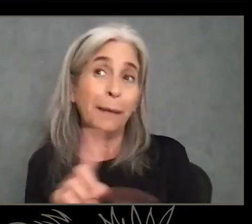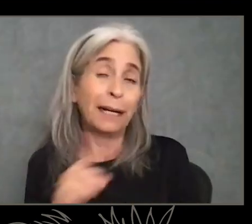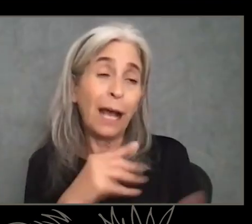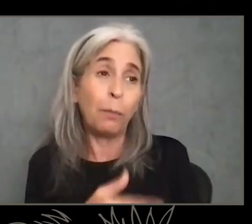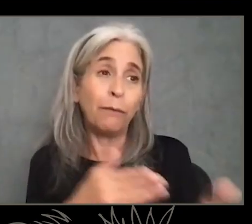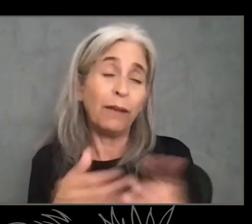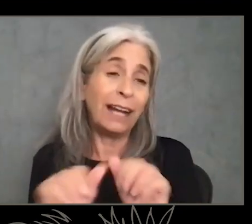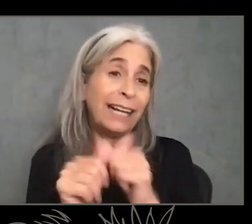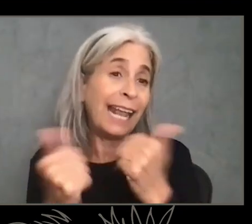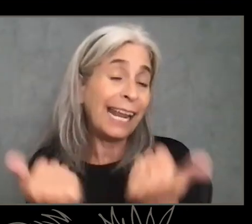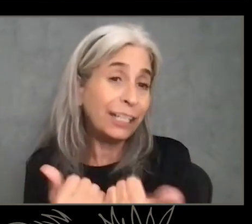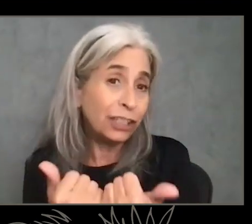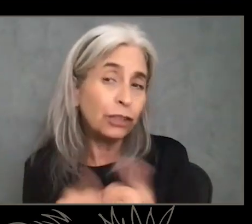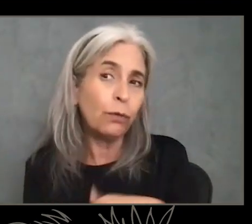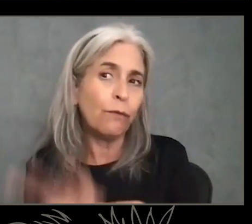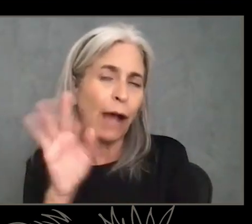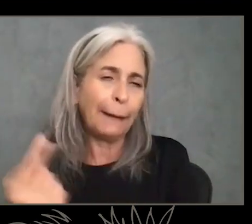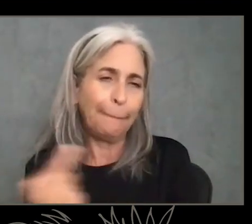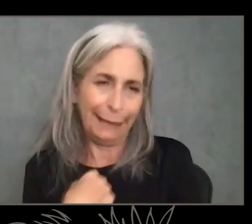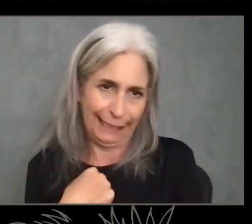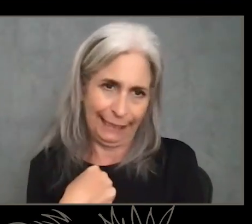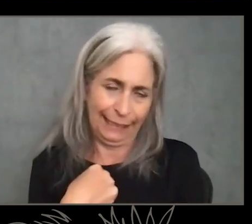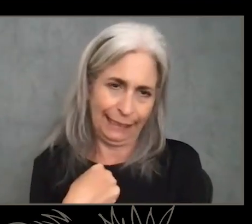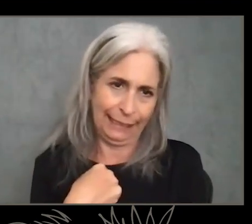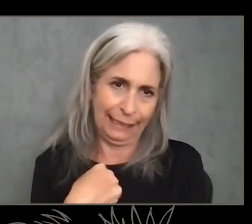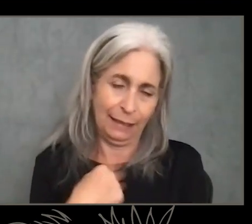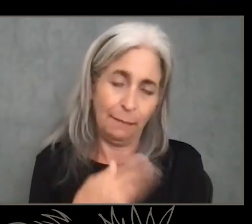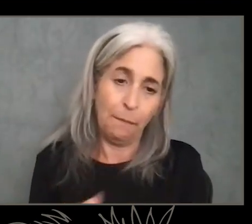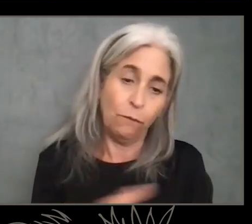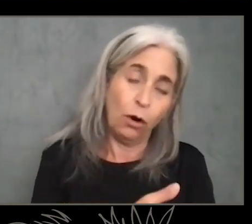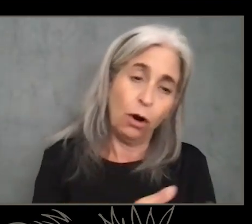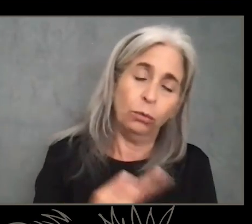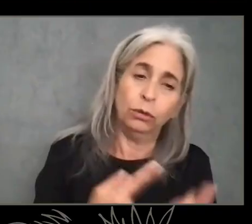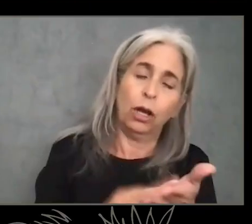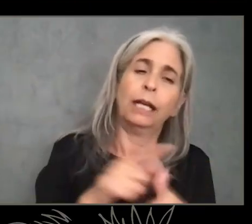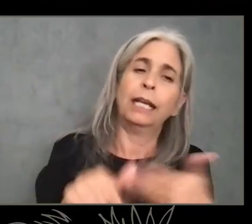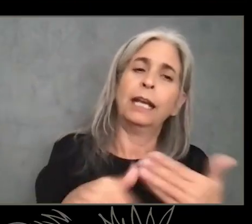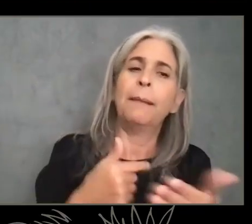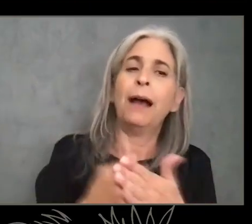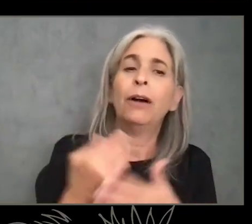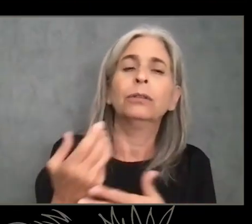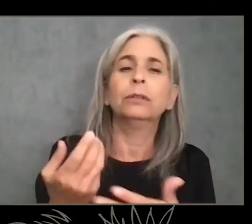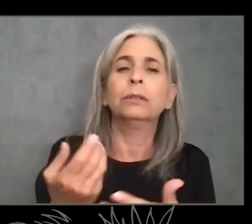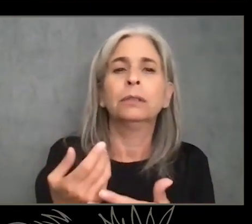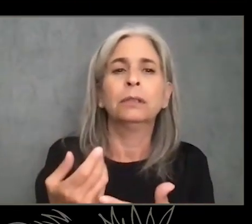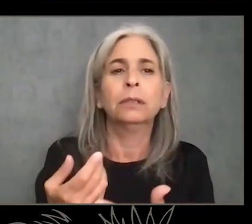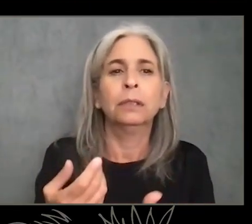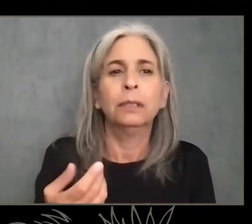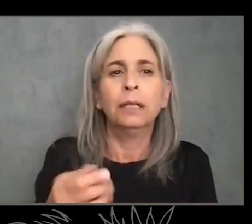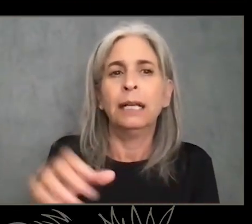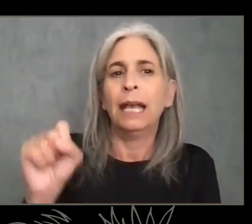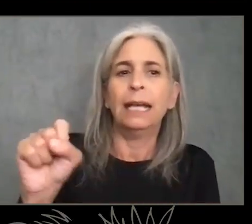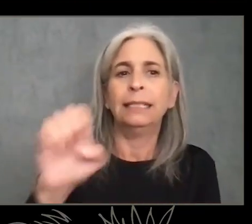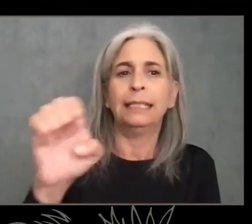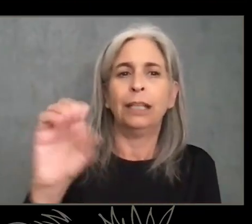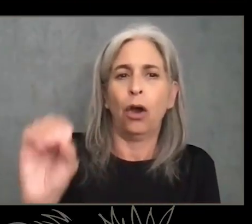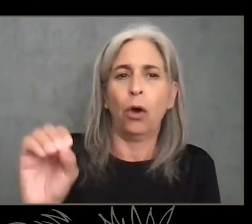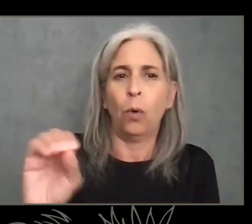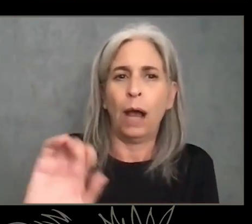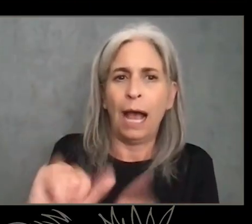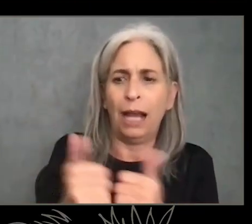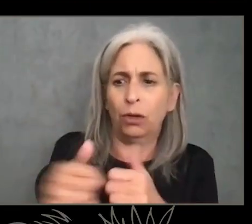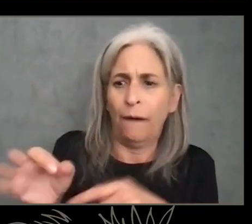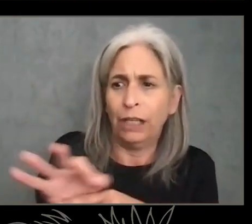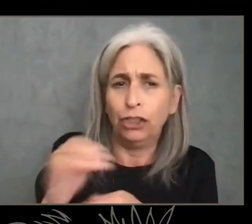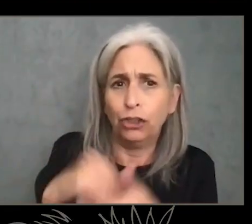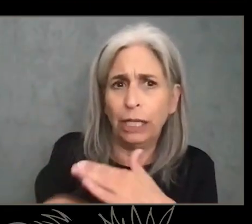going to provide agents to find me. Before we were talking about SEO, like how do I feature in a